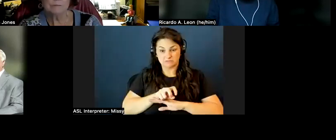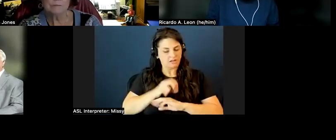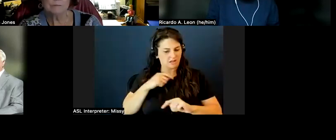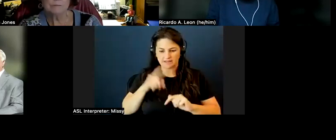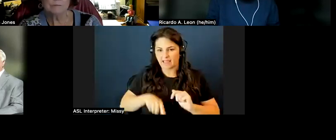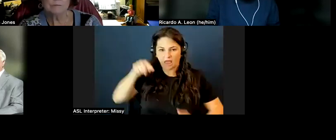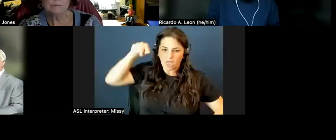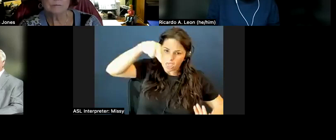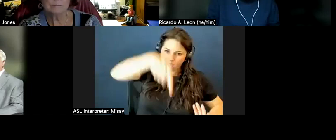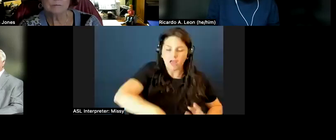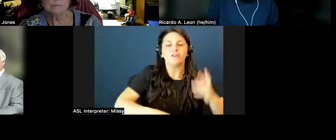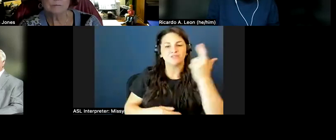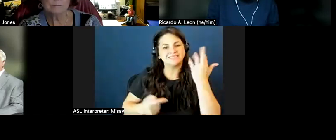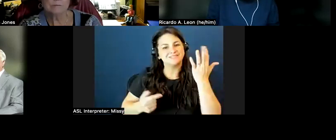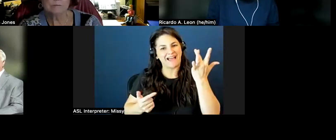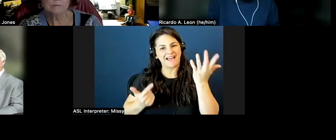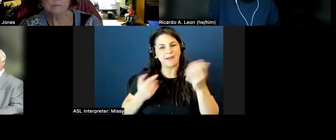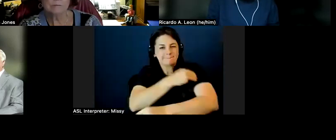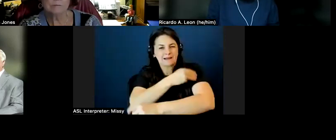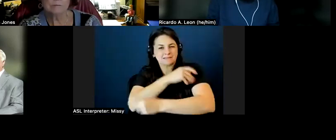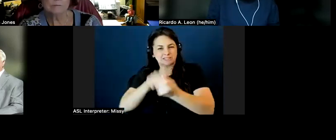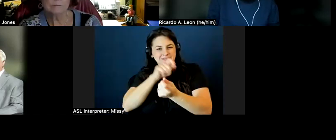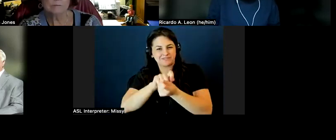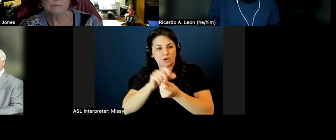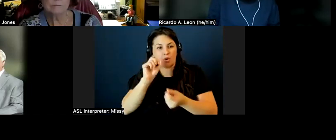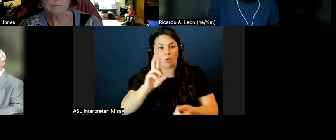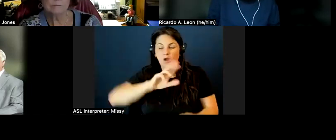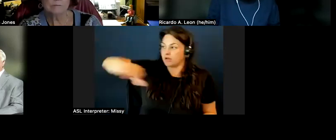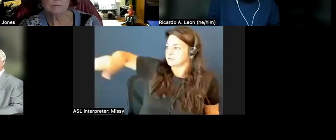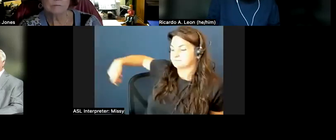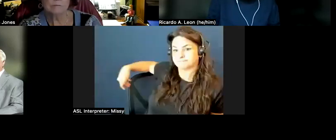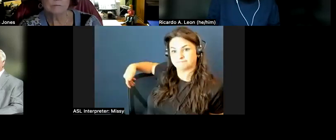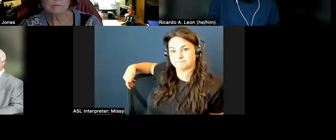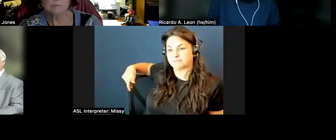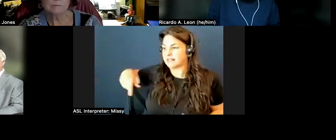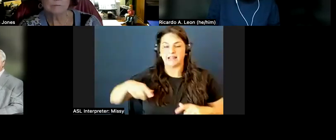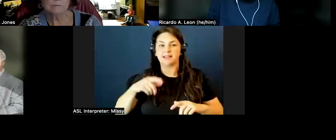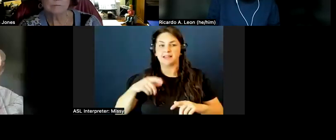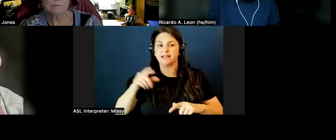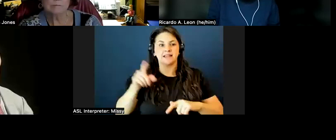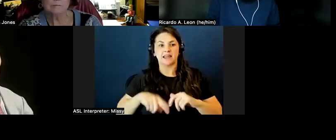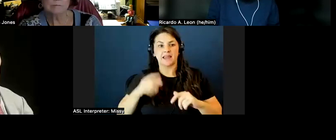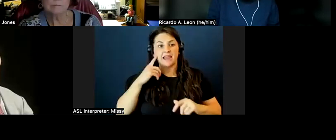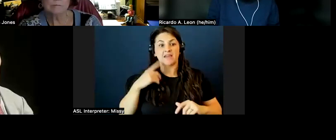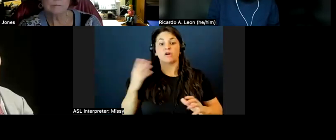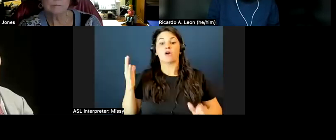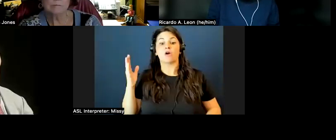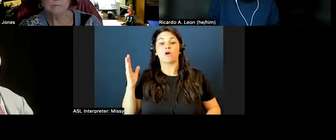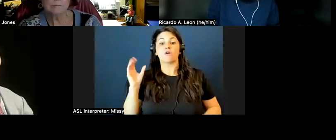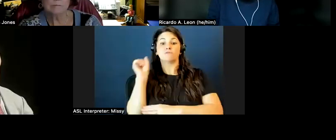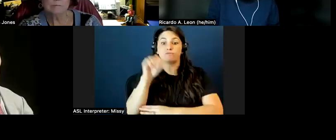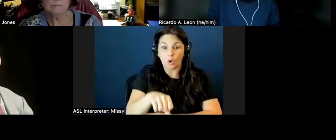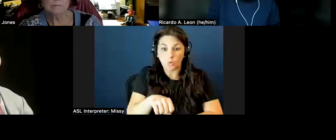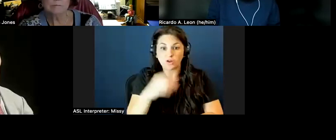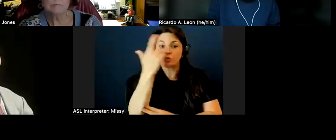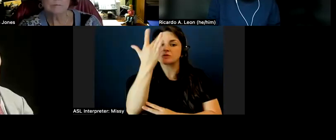there's a reason someone throws their hand over the back of the chair or their arm over the back of the chair when they lean forward. And